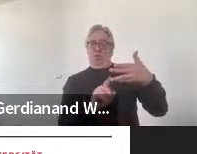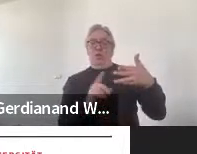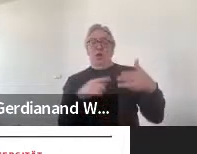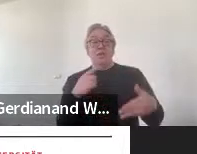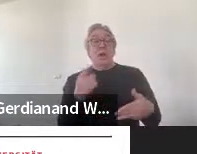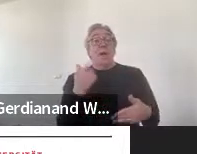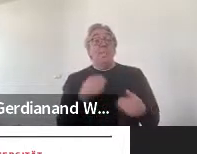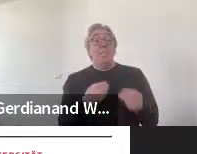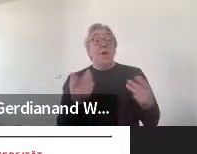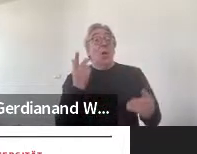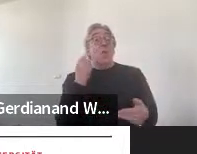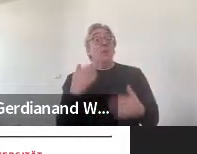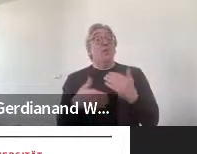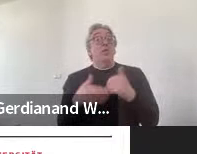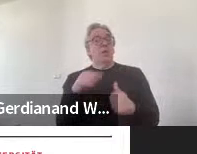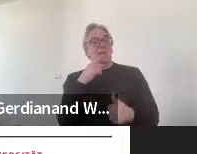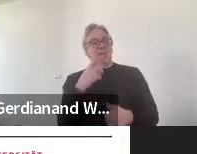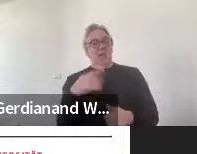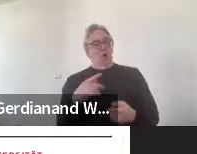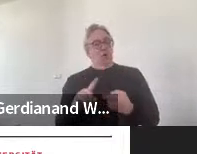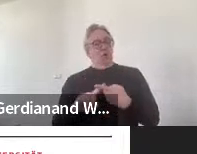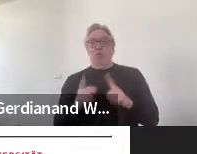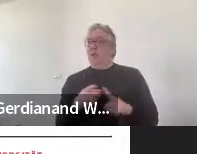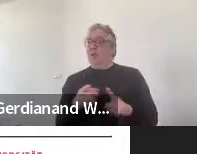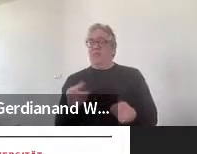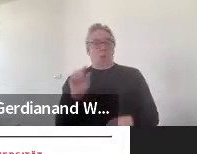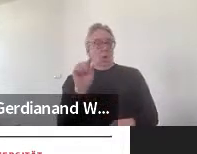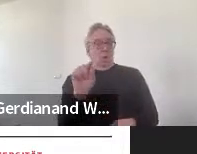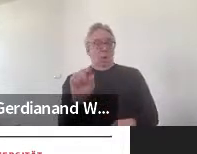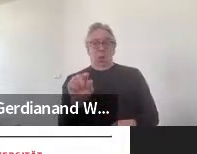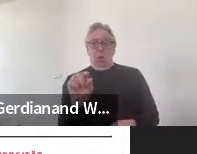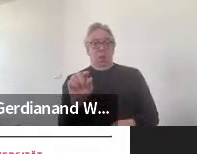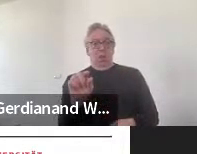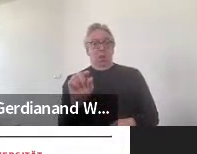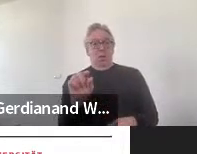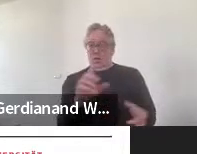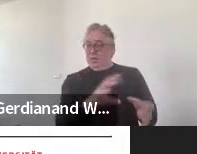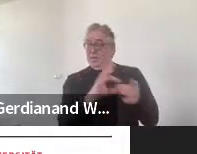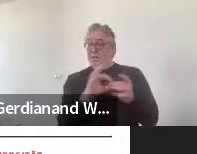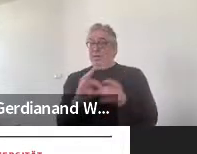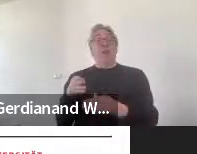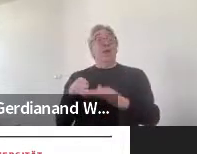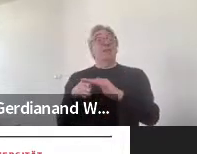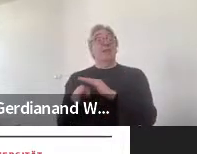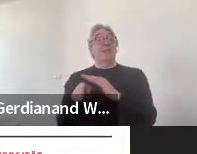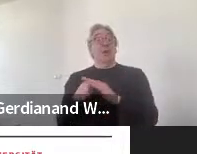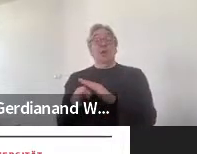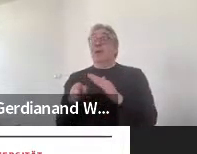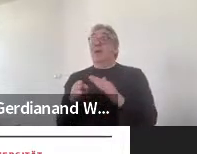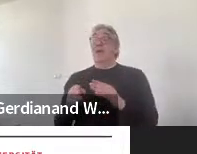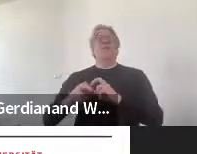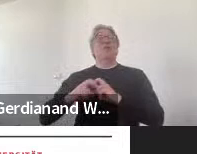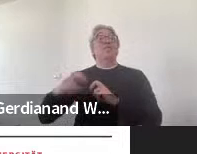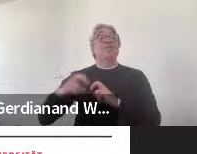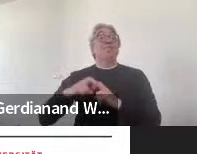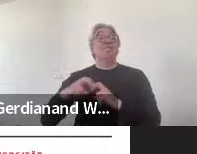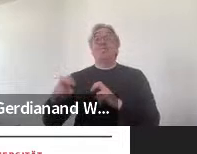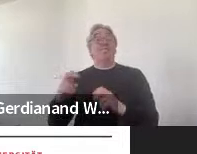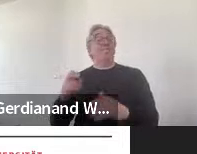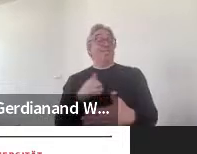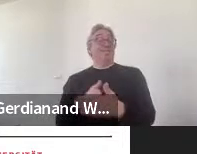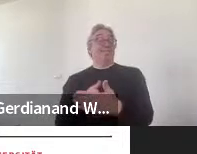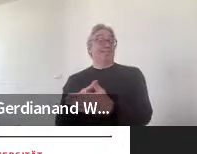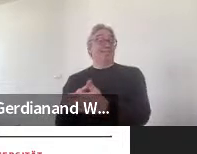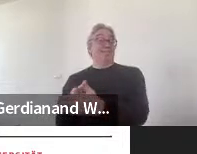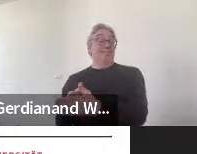with disability has and the relation to lack of accessibility in terms of infrastructure. I would like to